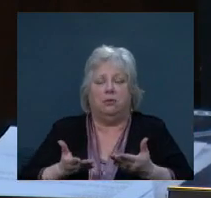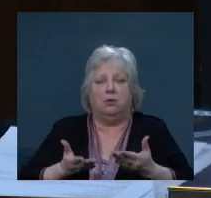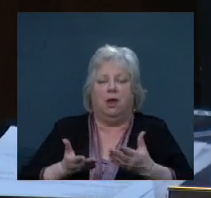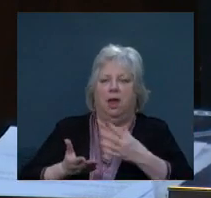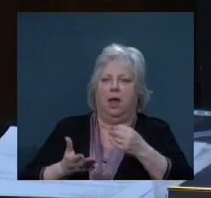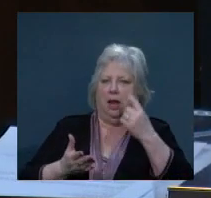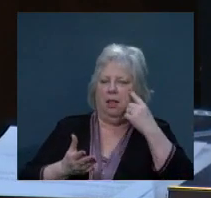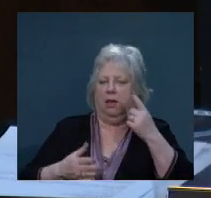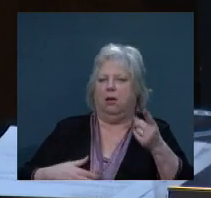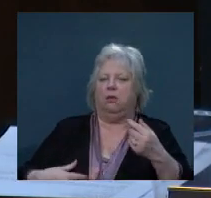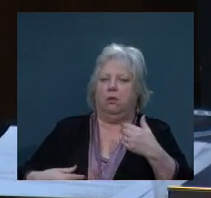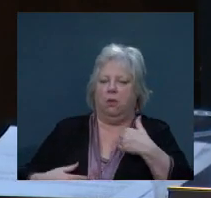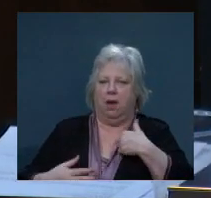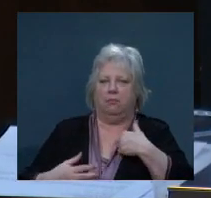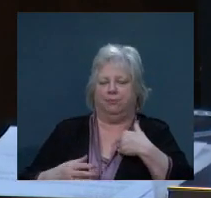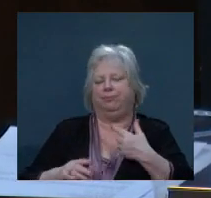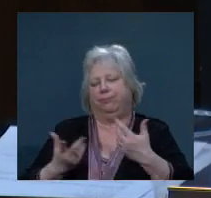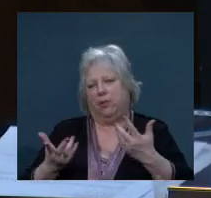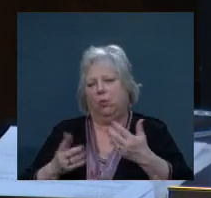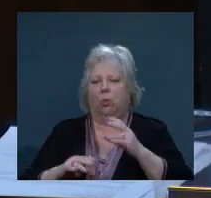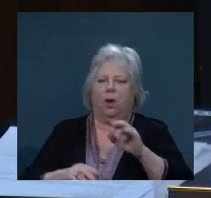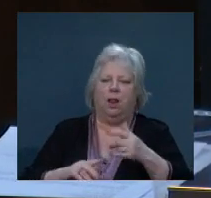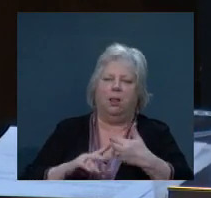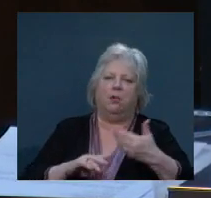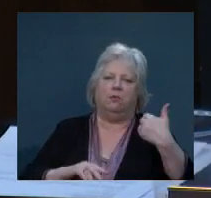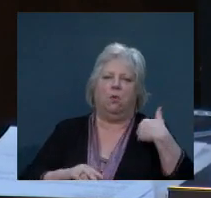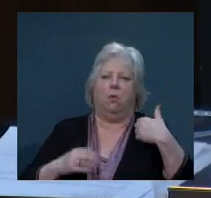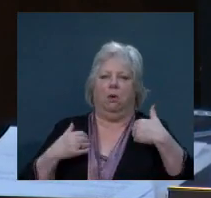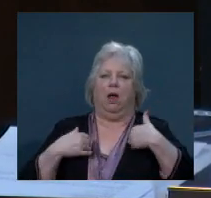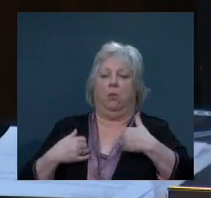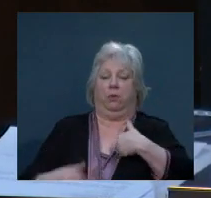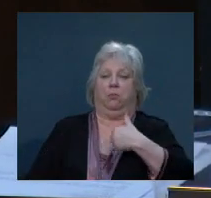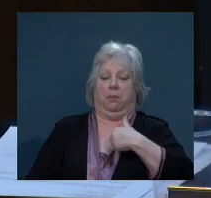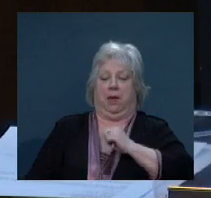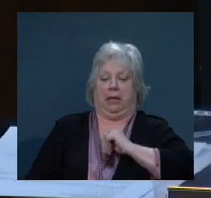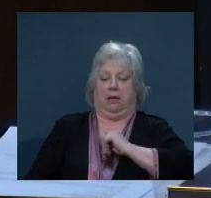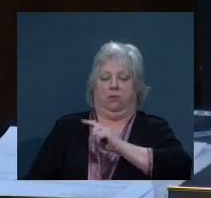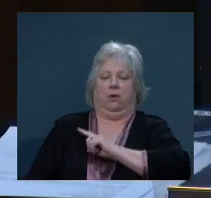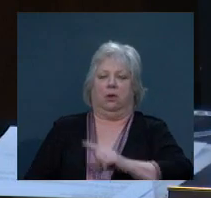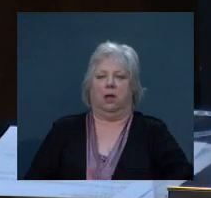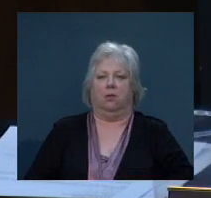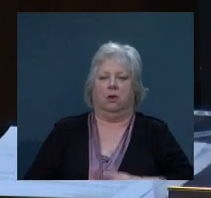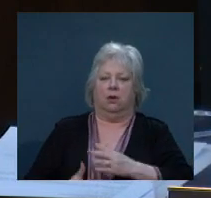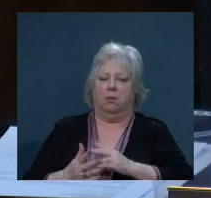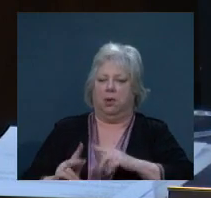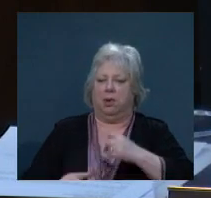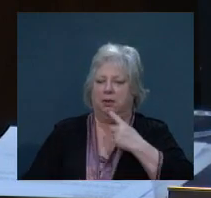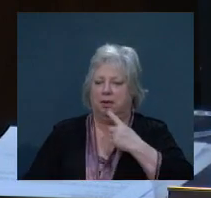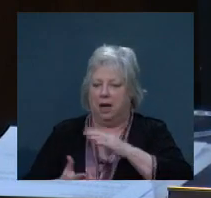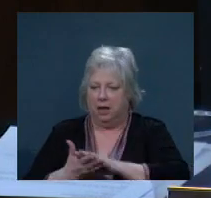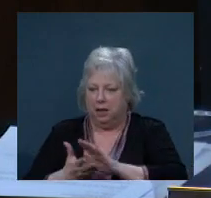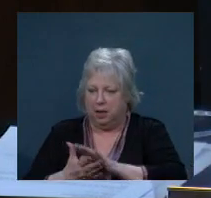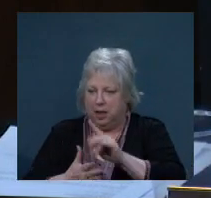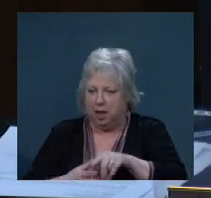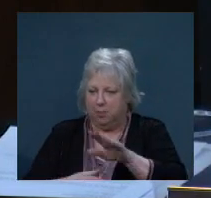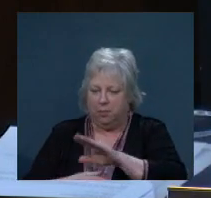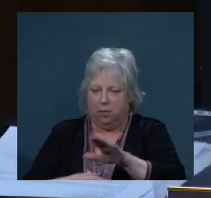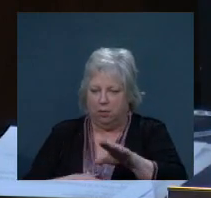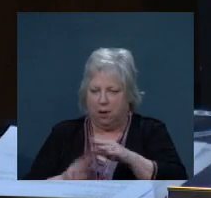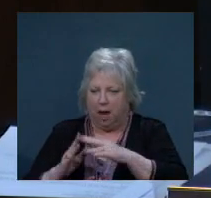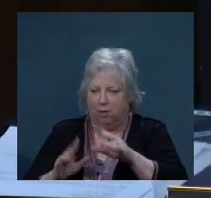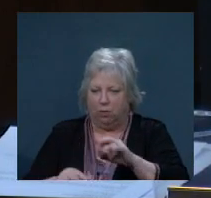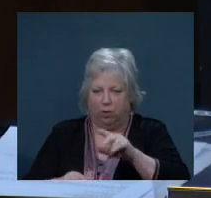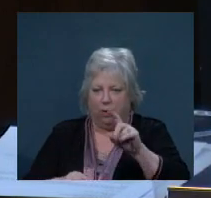And I think you have I used to be a landlord, and some people I just say, clean up your deal if you got to go somewhere else to